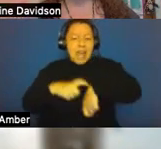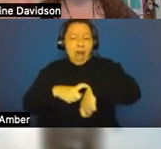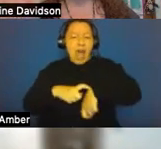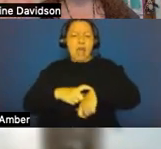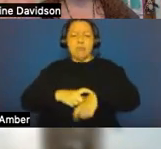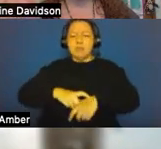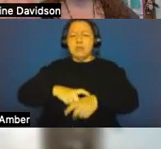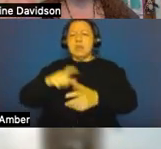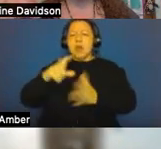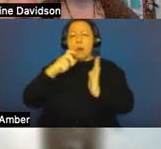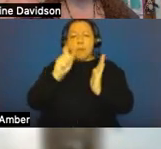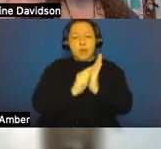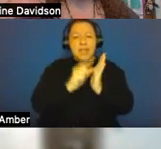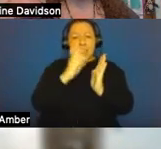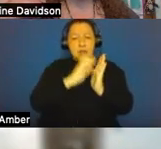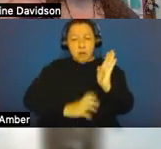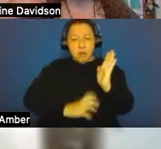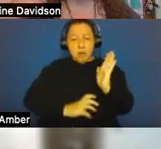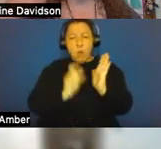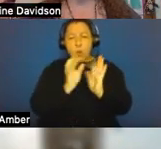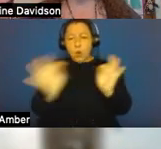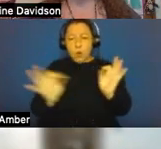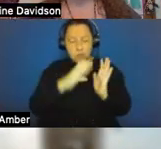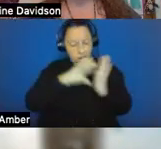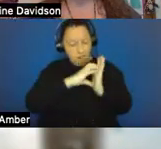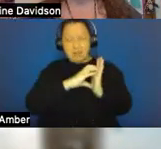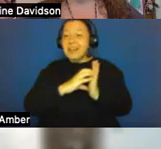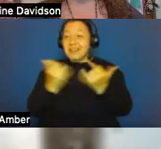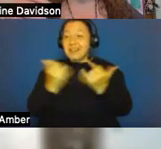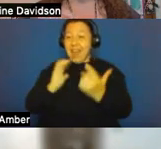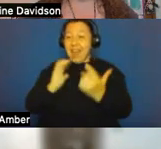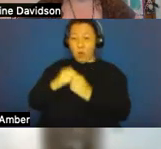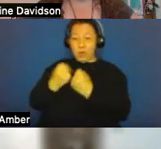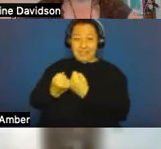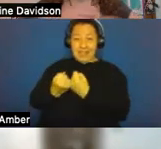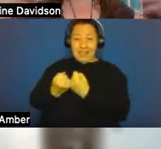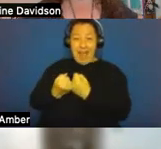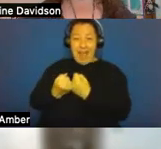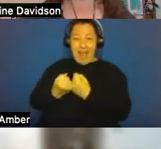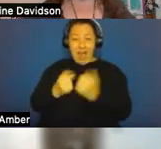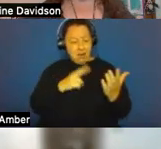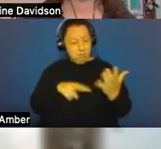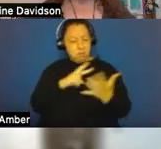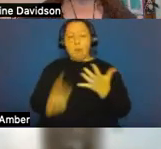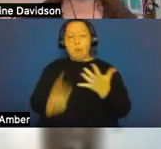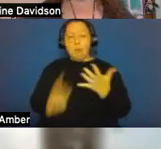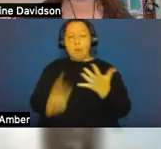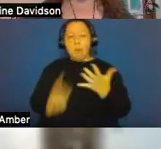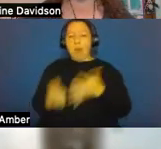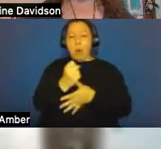our society today have become, the priority. But we're going to ask us to kind of open up our